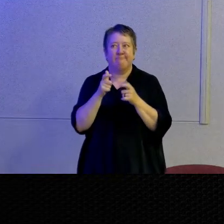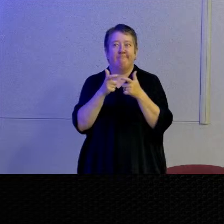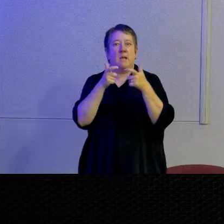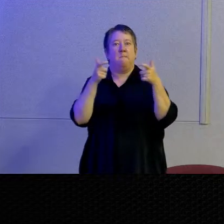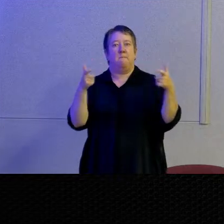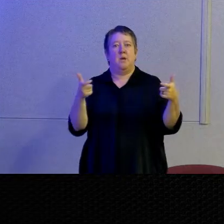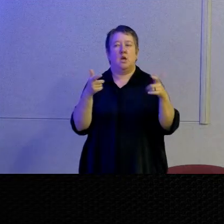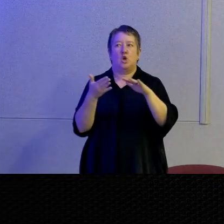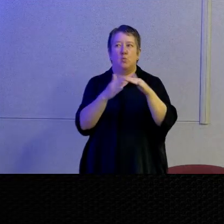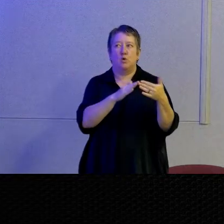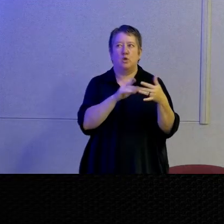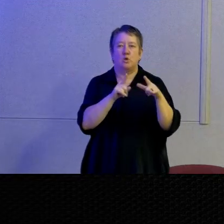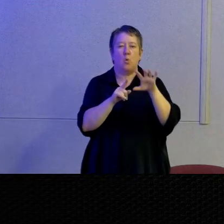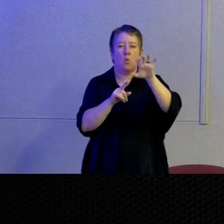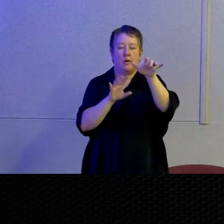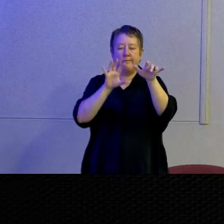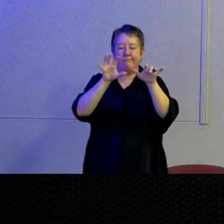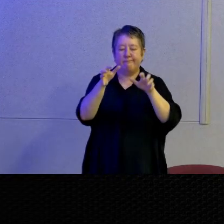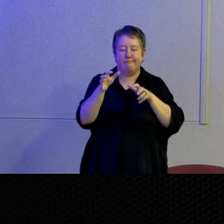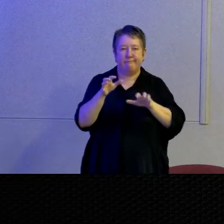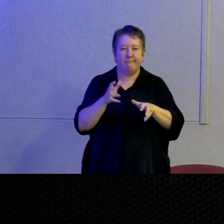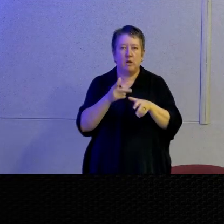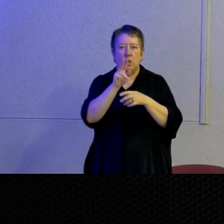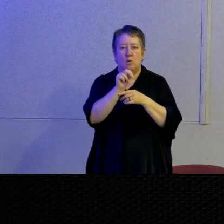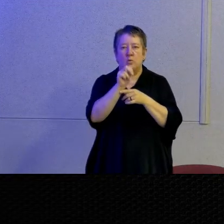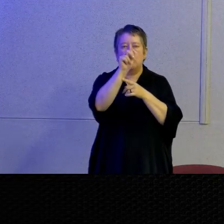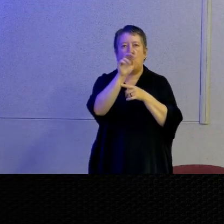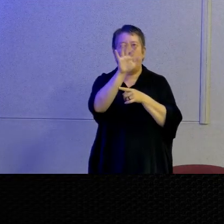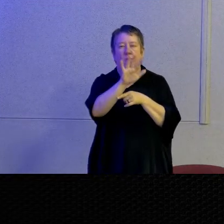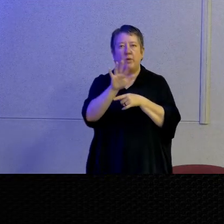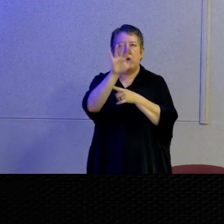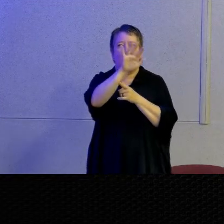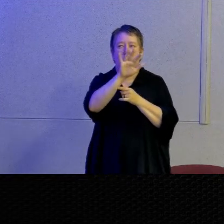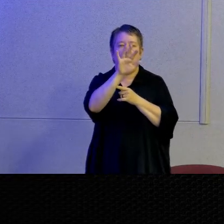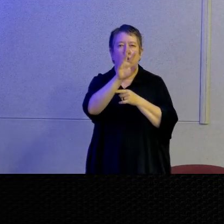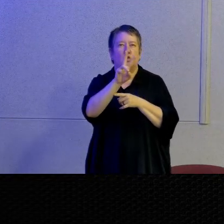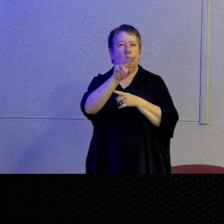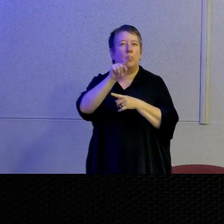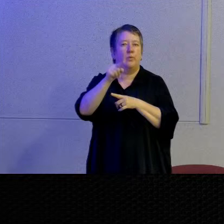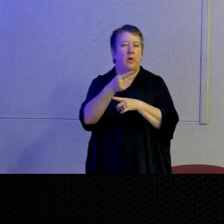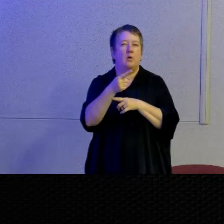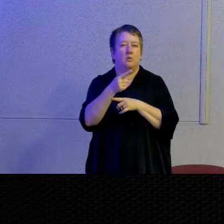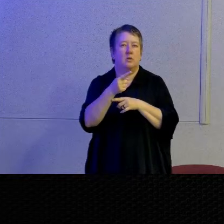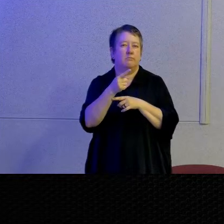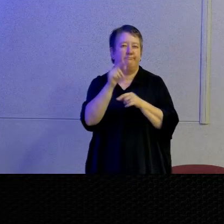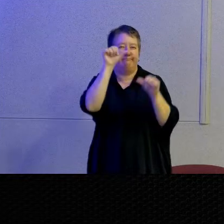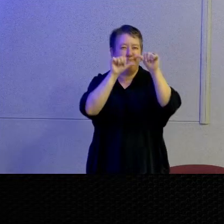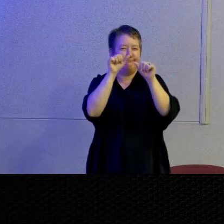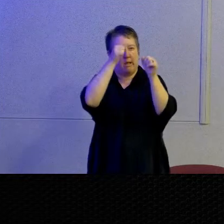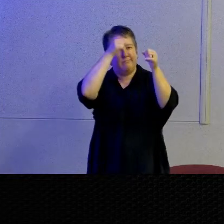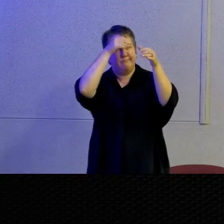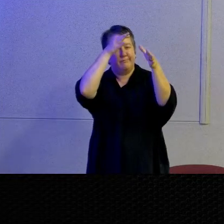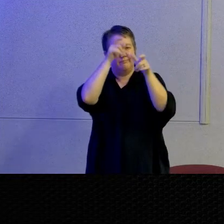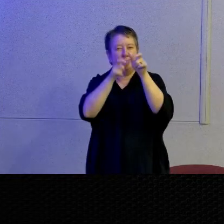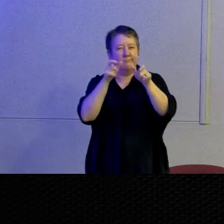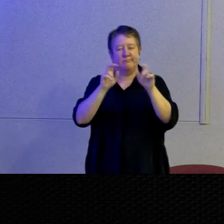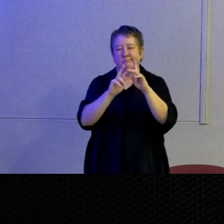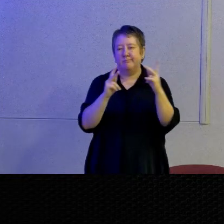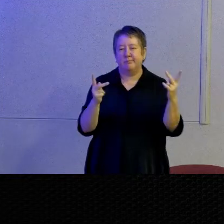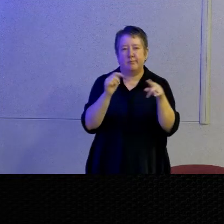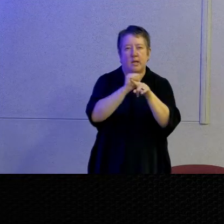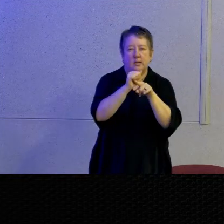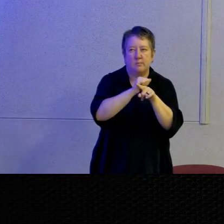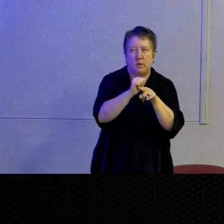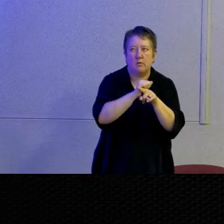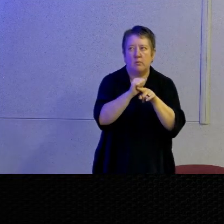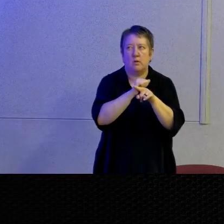the eastern area, north area, there's 2,000 physicists on the books coming for a wide variety of experiments. At